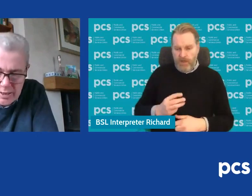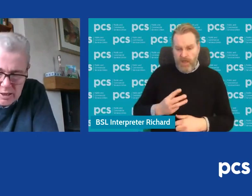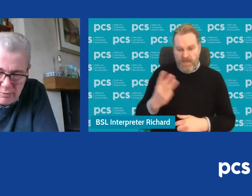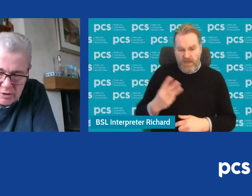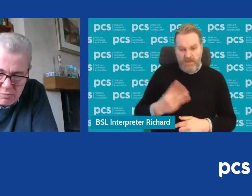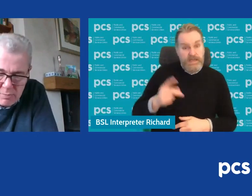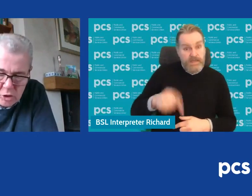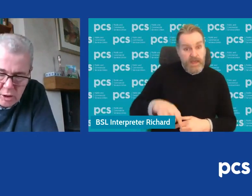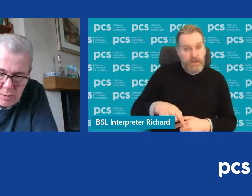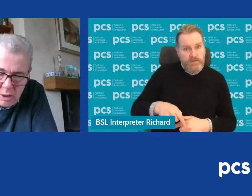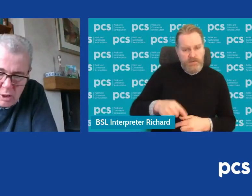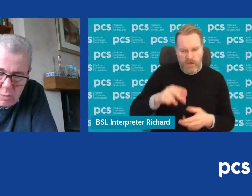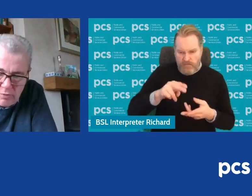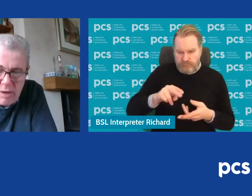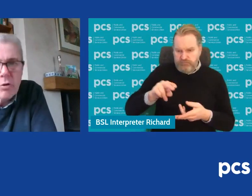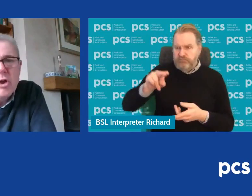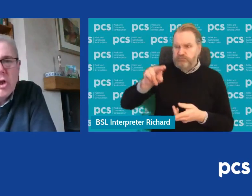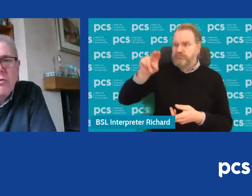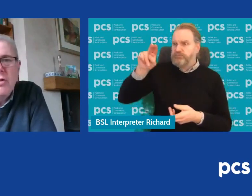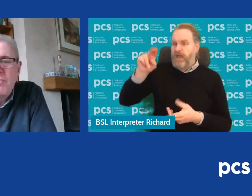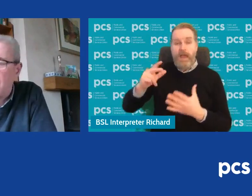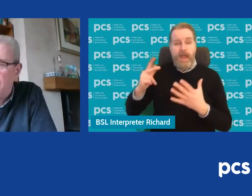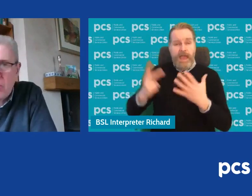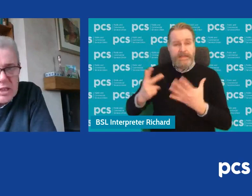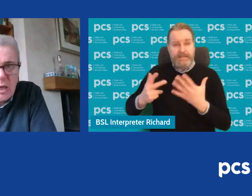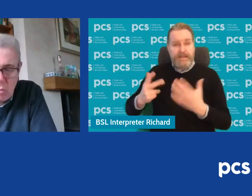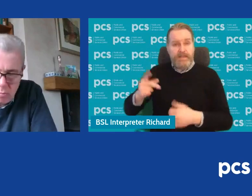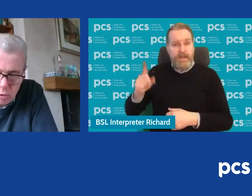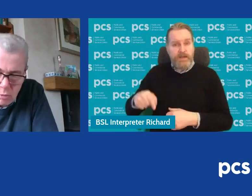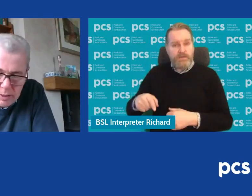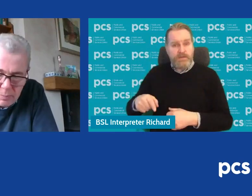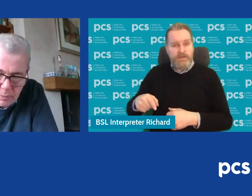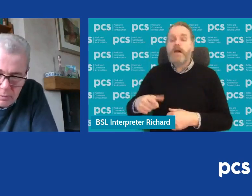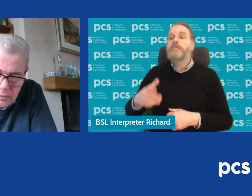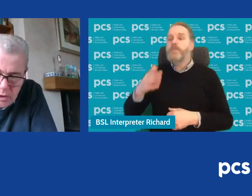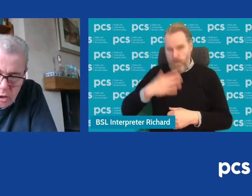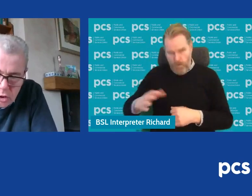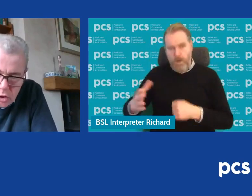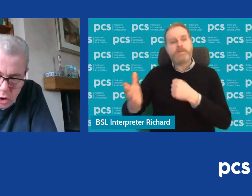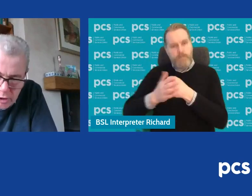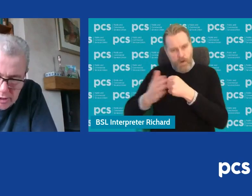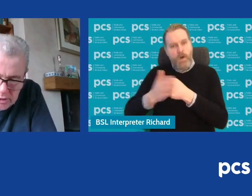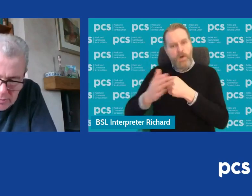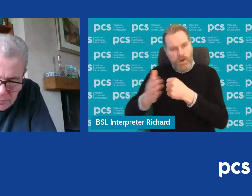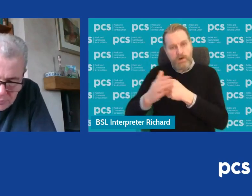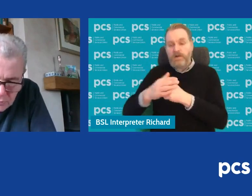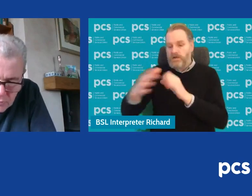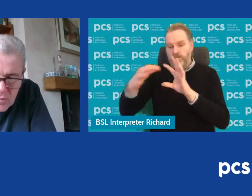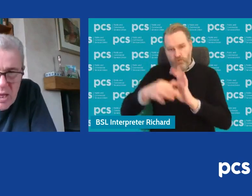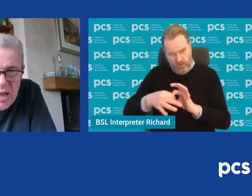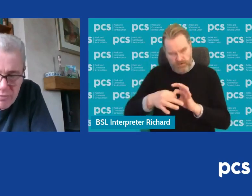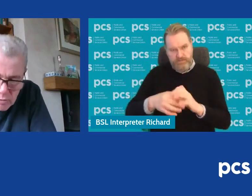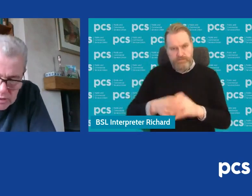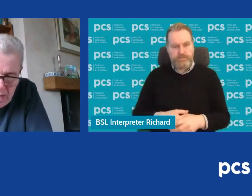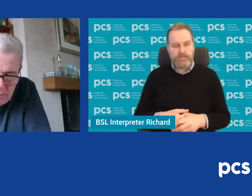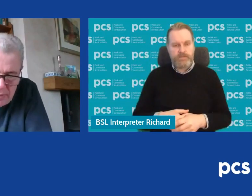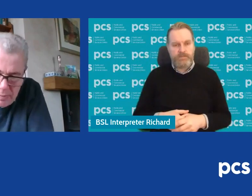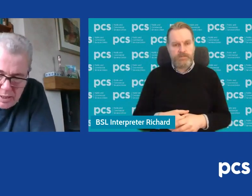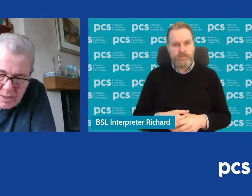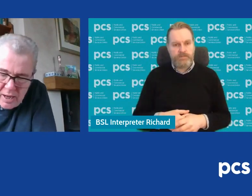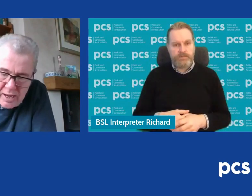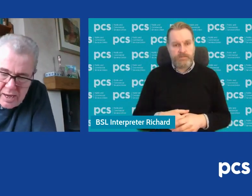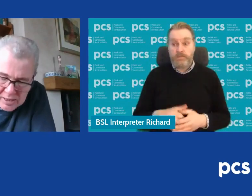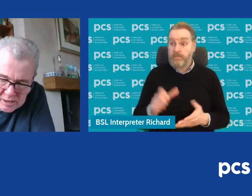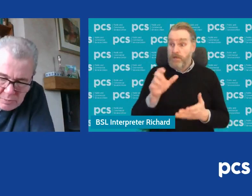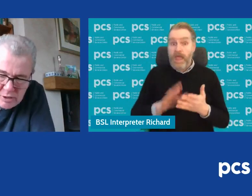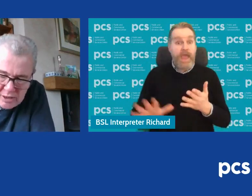of the highest levels of membership we've ever achieved. But we still want more people to join us. Everyone's ballot